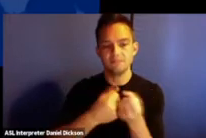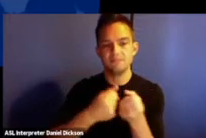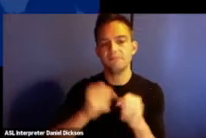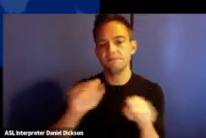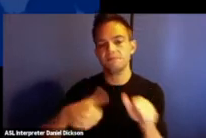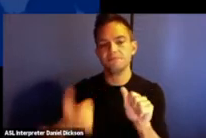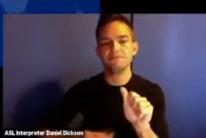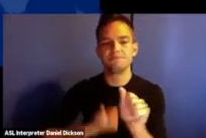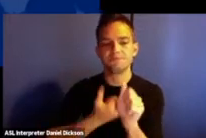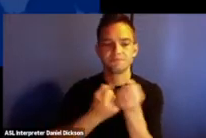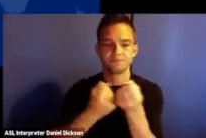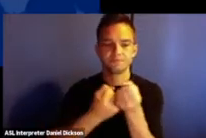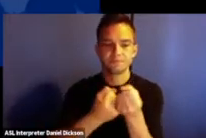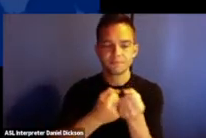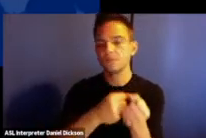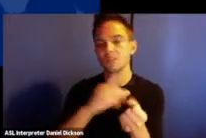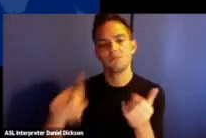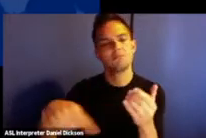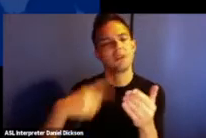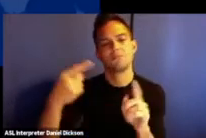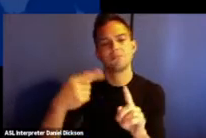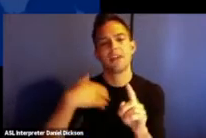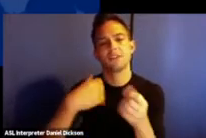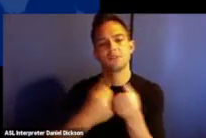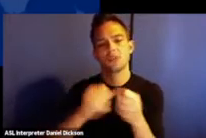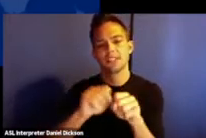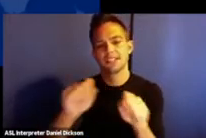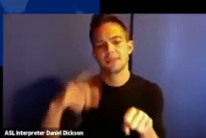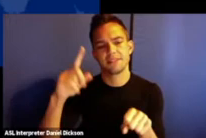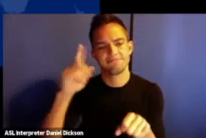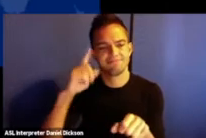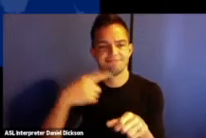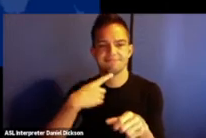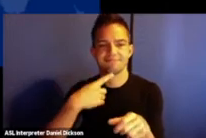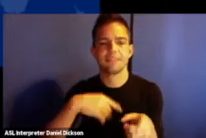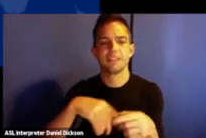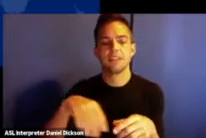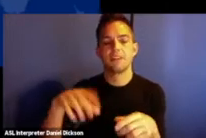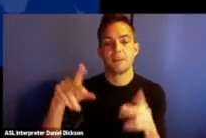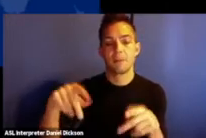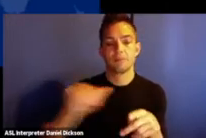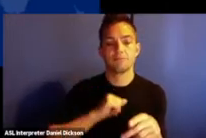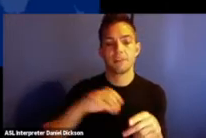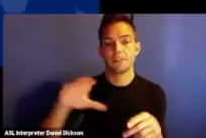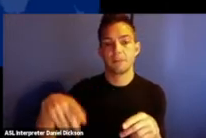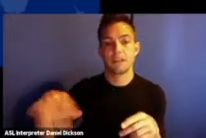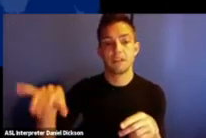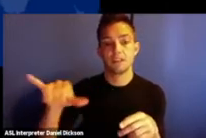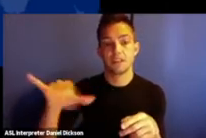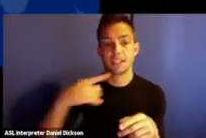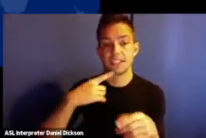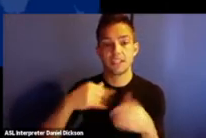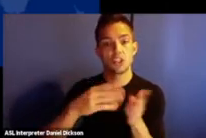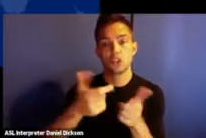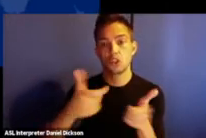them. Like I say, it's all about having a supportive system, I would say, for especially with CP, because CP, like I said, has a huge